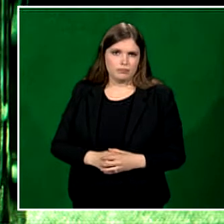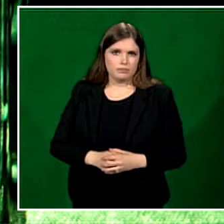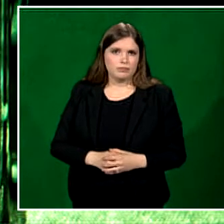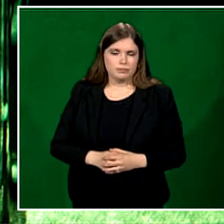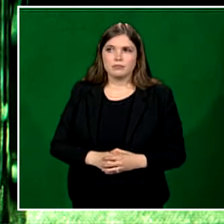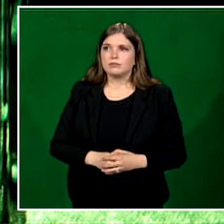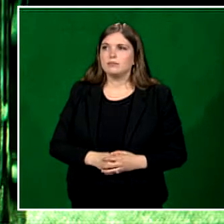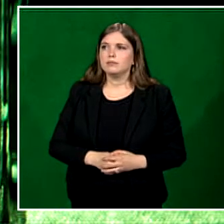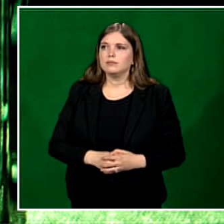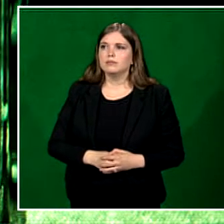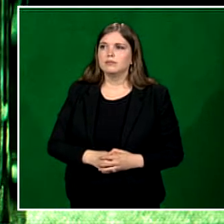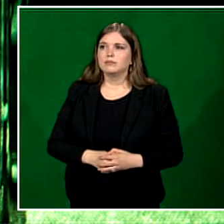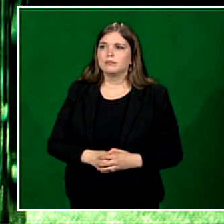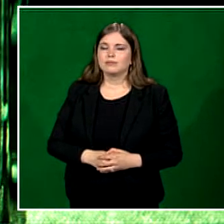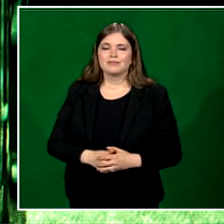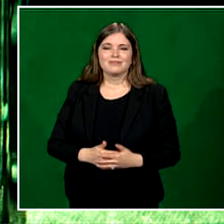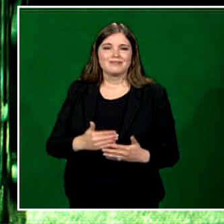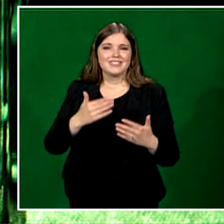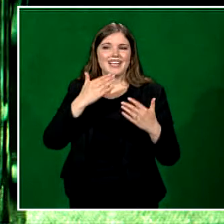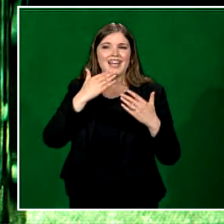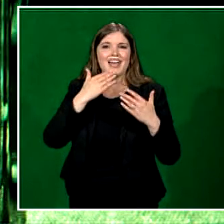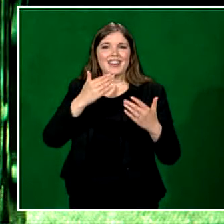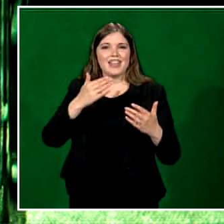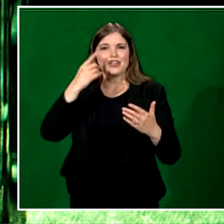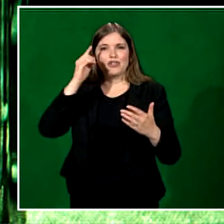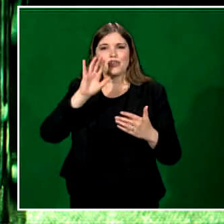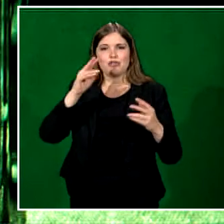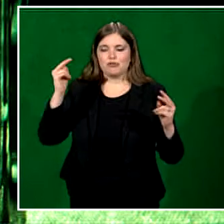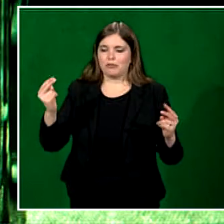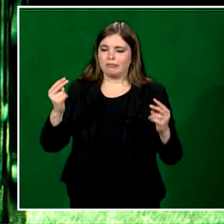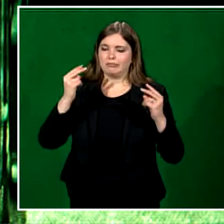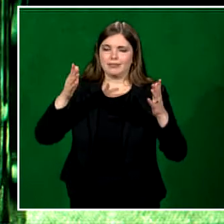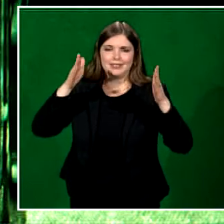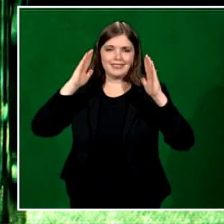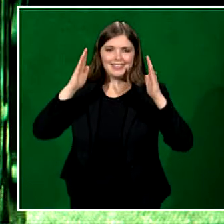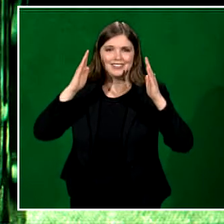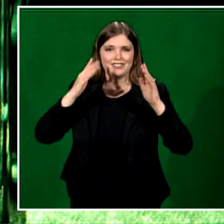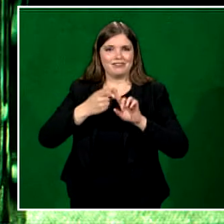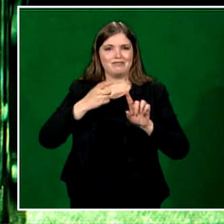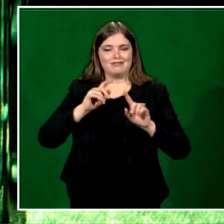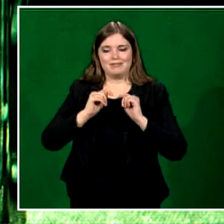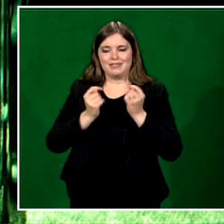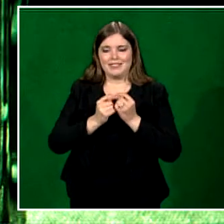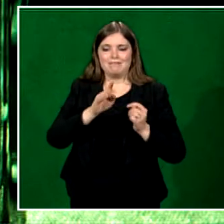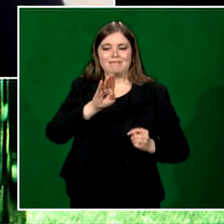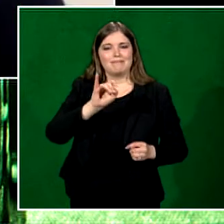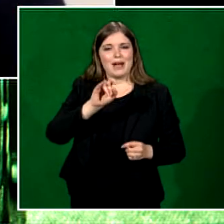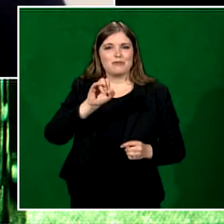Thank you for your attention, Team Biochar.